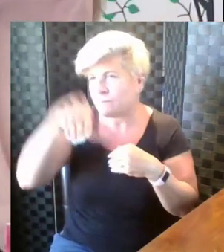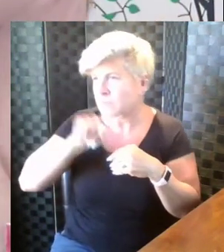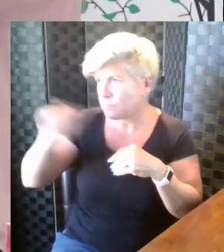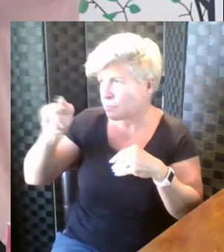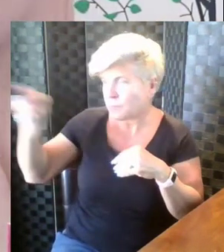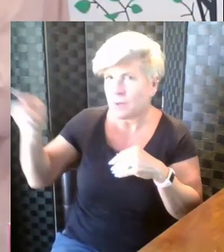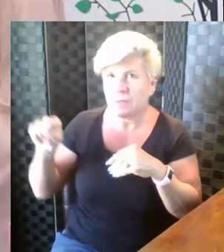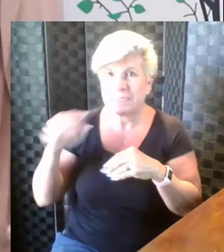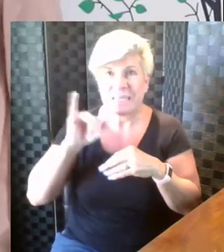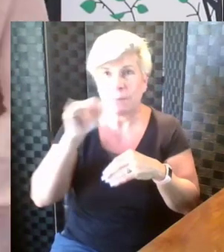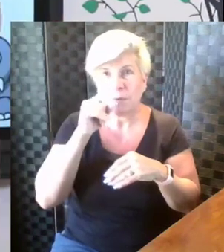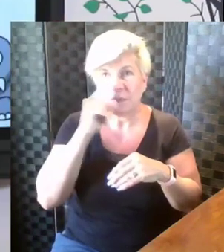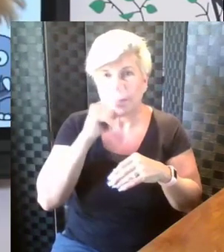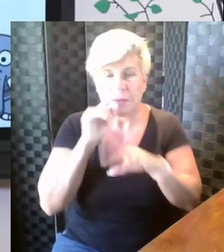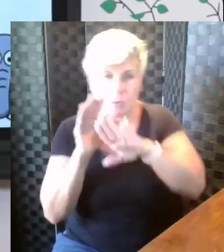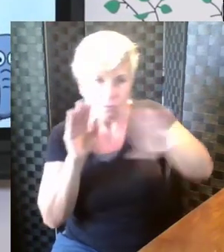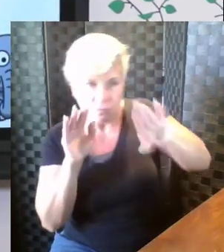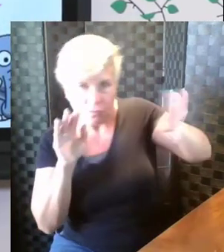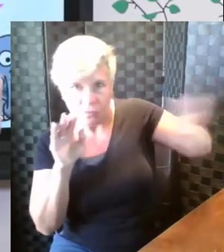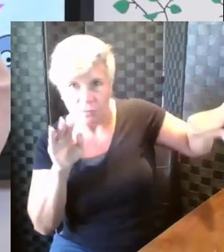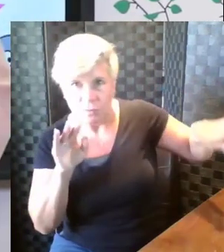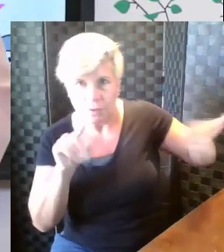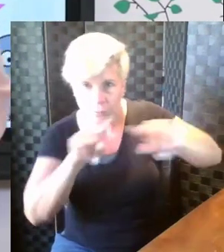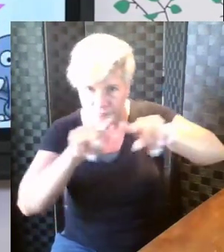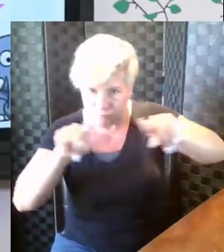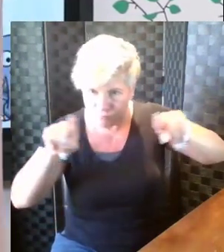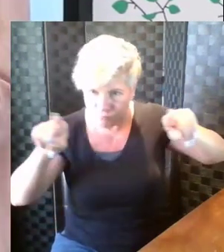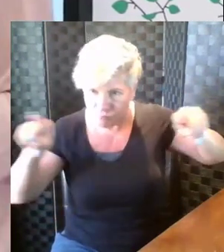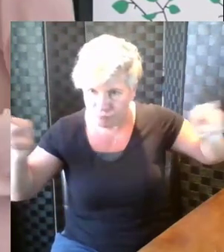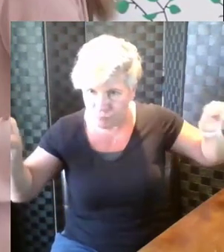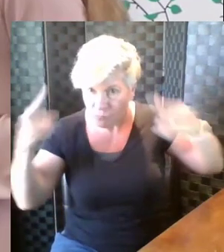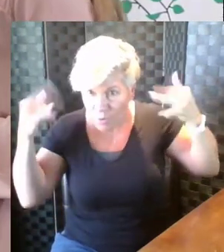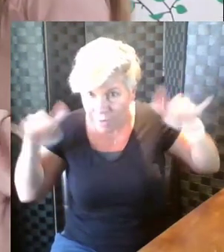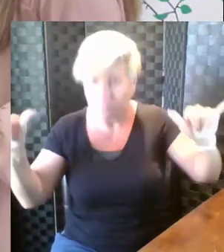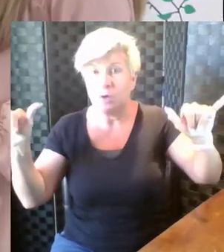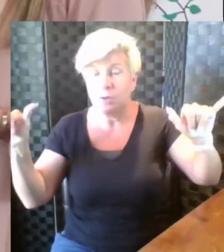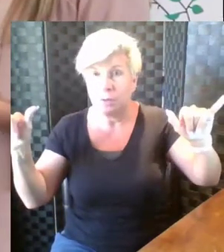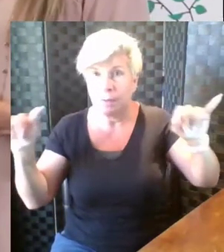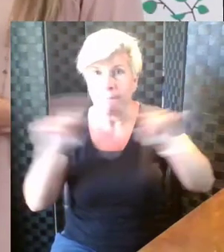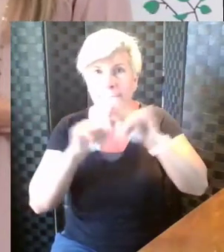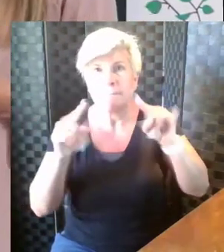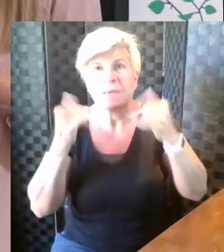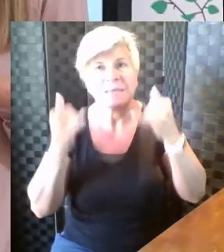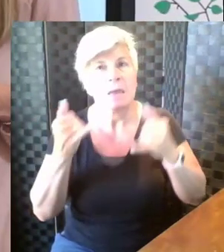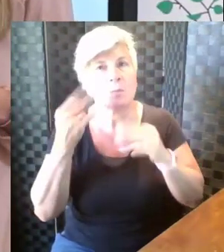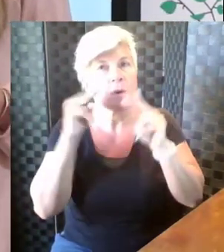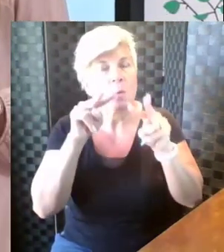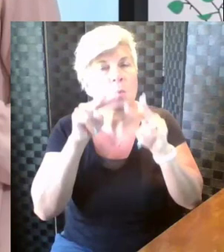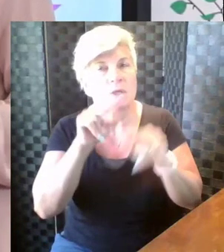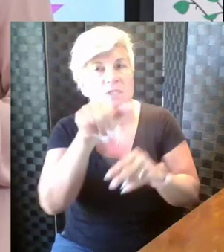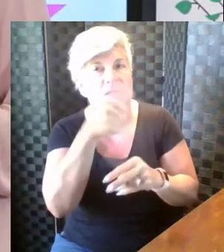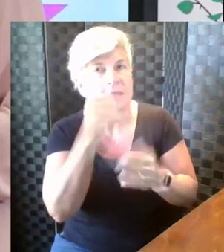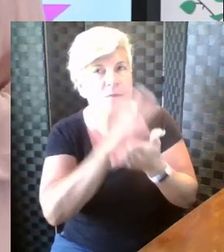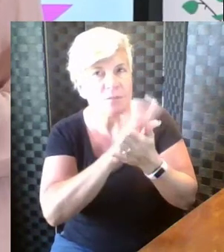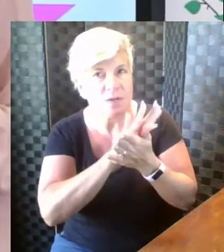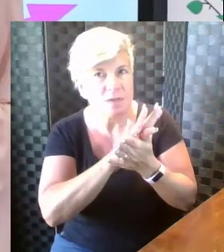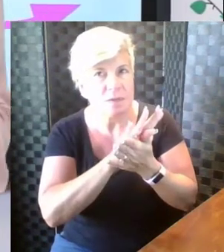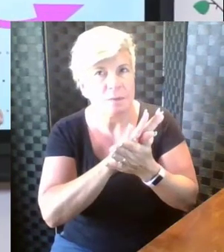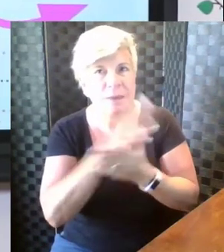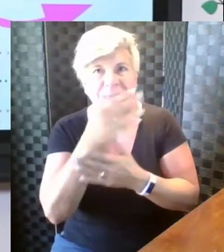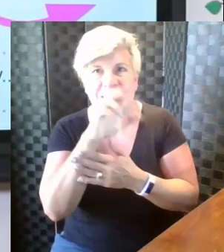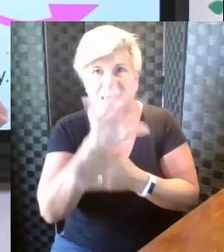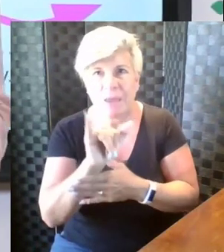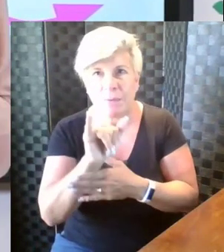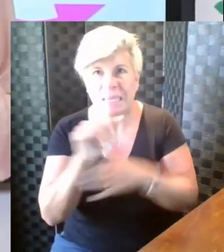our mouse. We would just keep shooting him off there to the left, okay? But let's check out another video by Harry Kindergarten. He